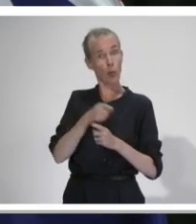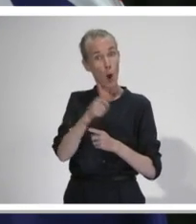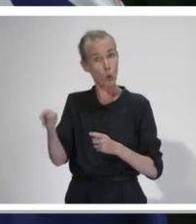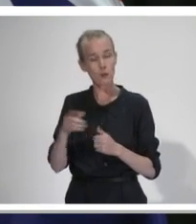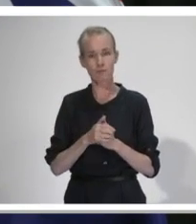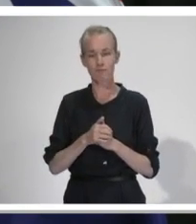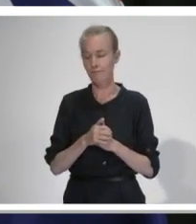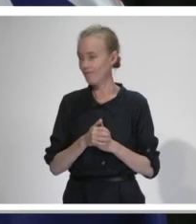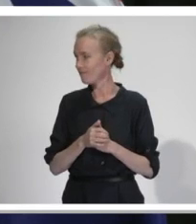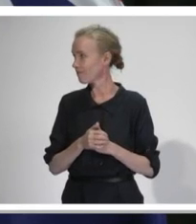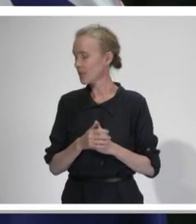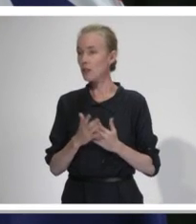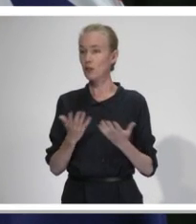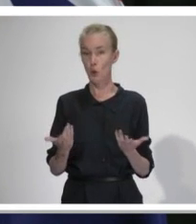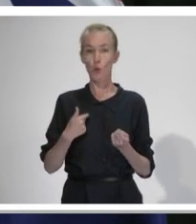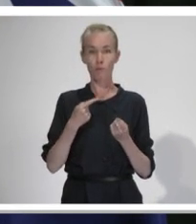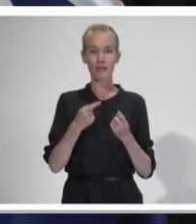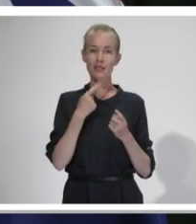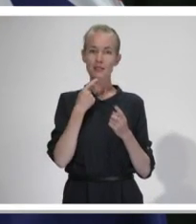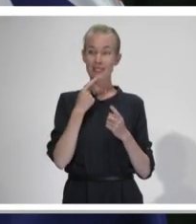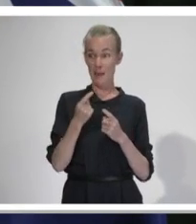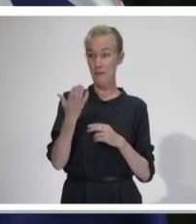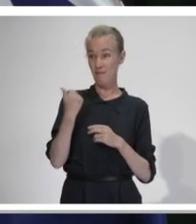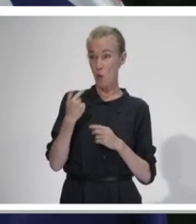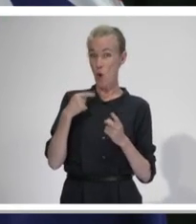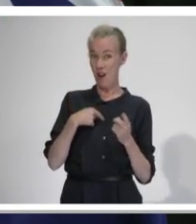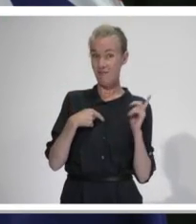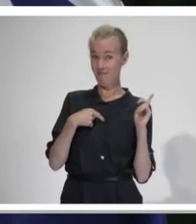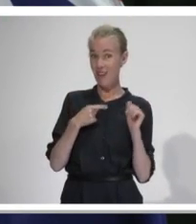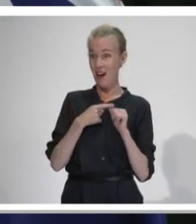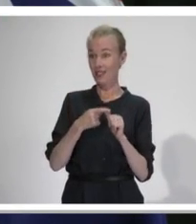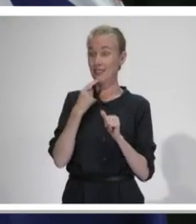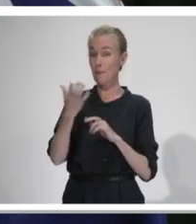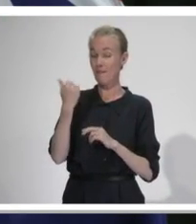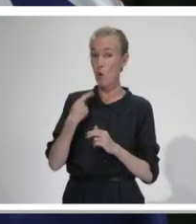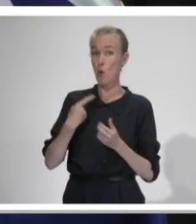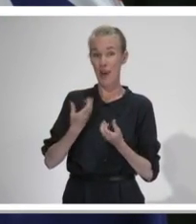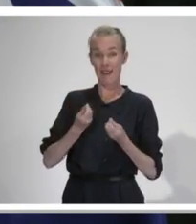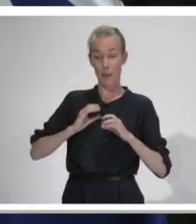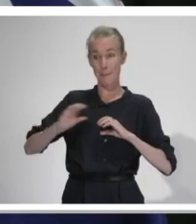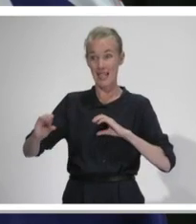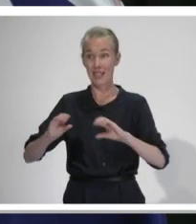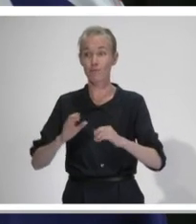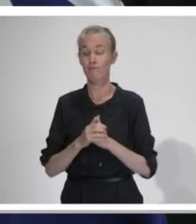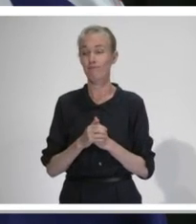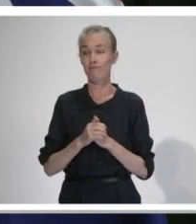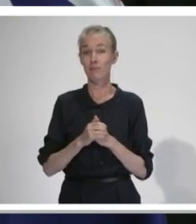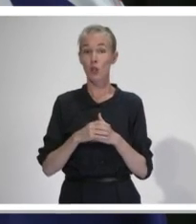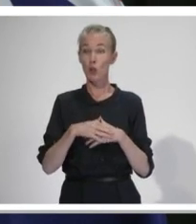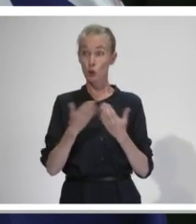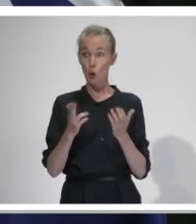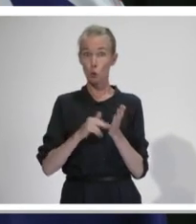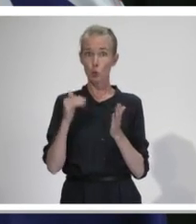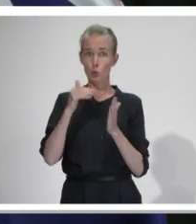with additional money, and there will be ongoing focus as part of a public health response on all groups across our community, but especially